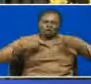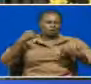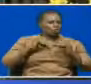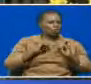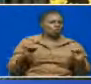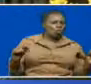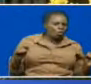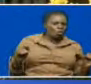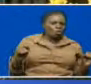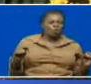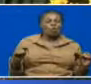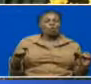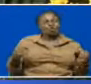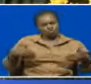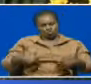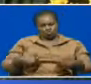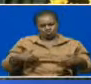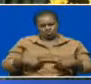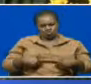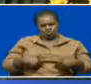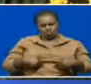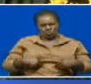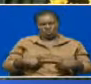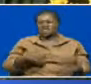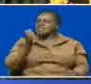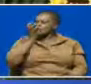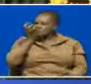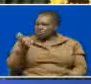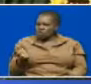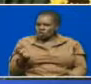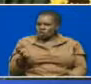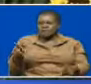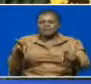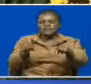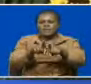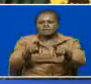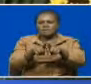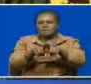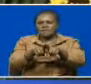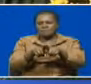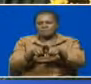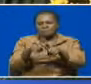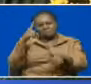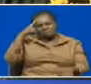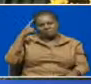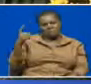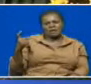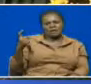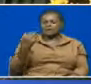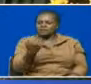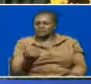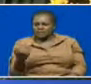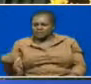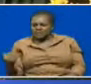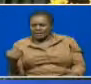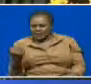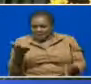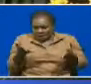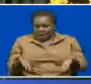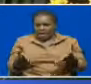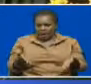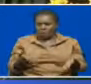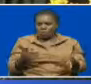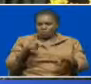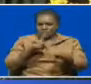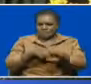fun. They don't want me to be happy. They don't want me to try this thing. Because there's also that rebellion. So then these kids, where they are right now, at